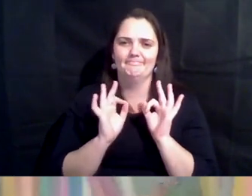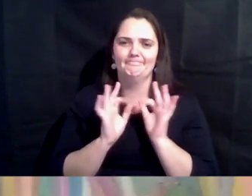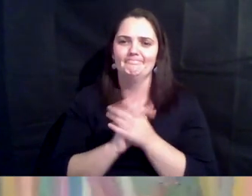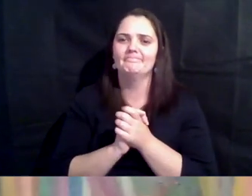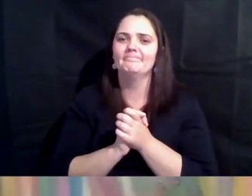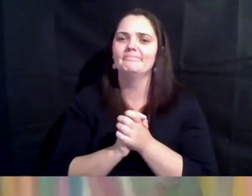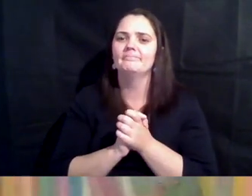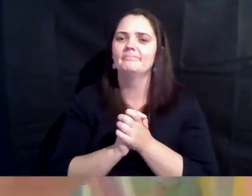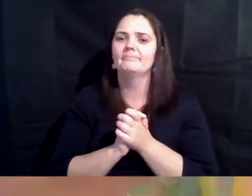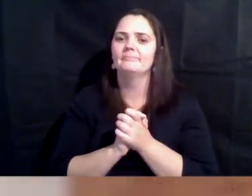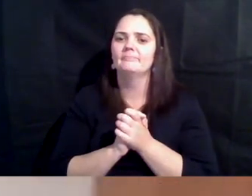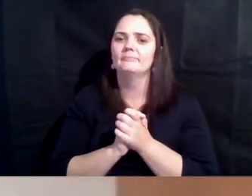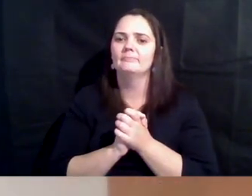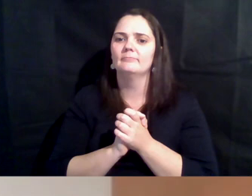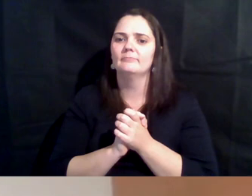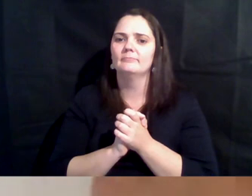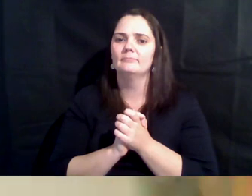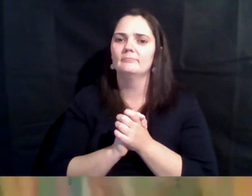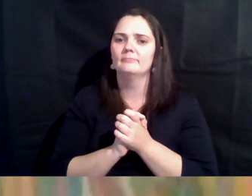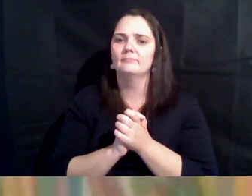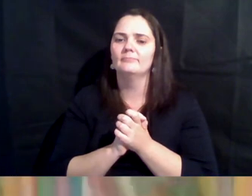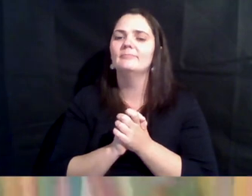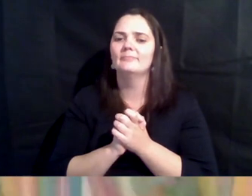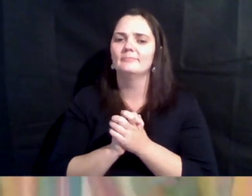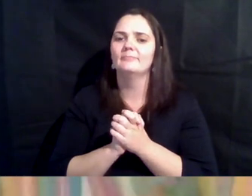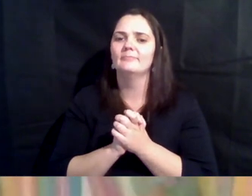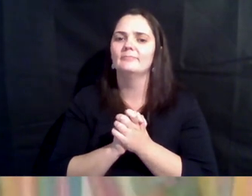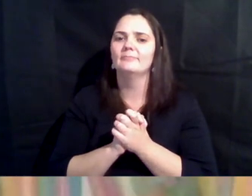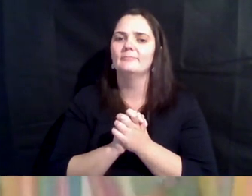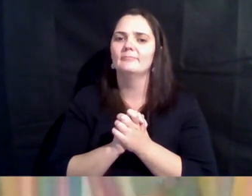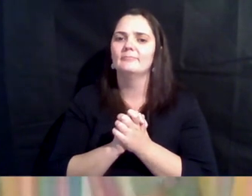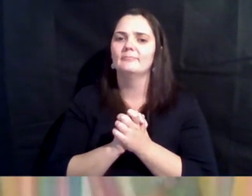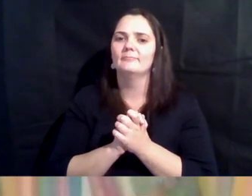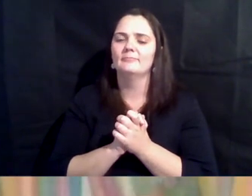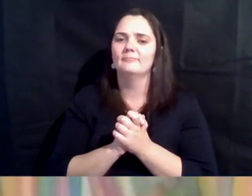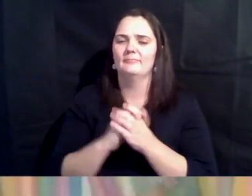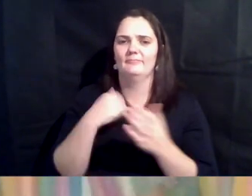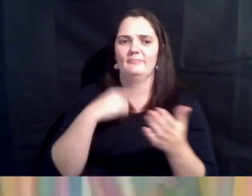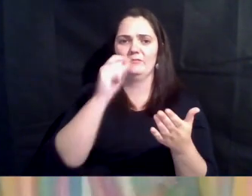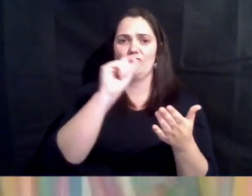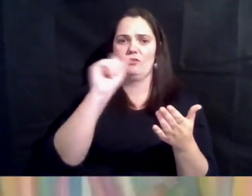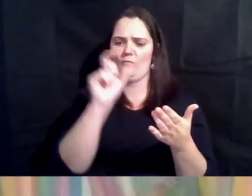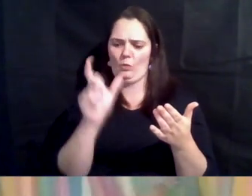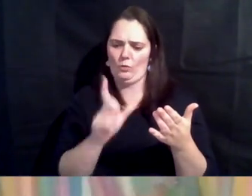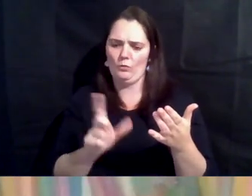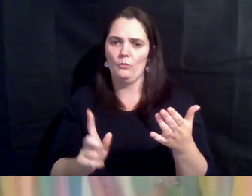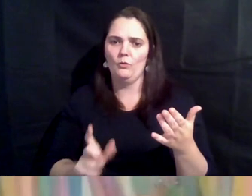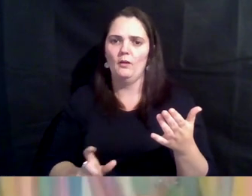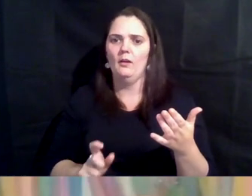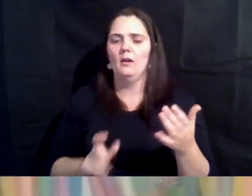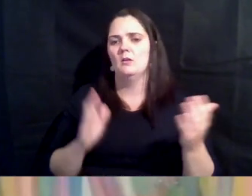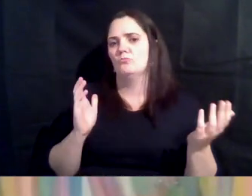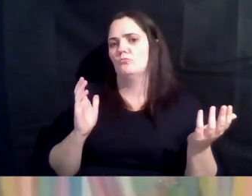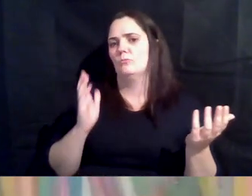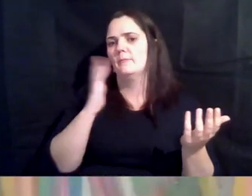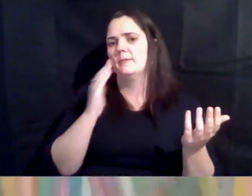Cool. This is a zine about houseplants. I've written on the front. And look, I've taken up a lot of space there, but I'm